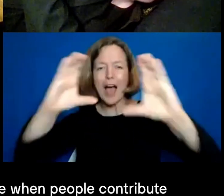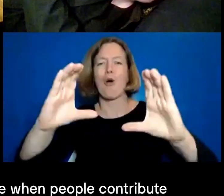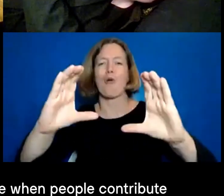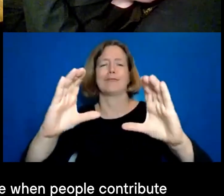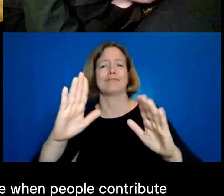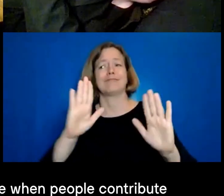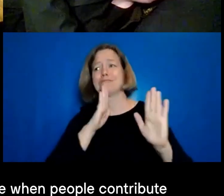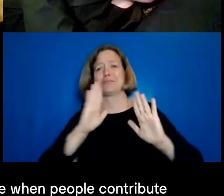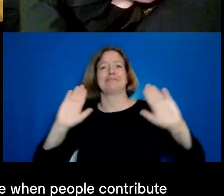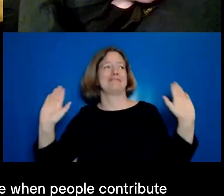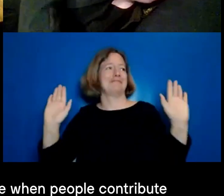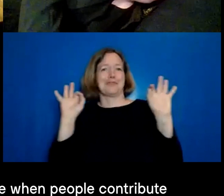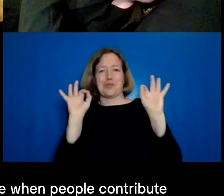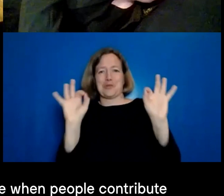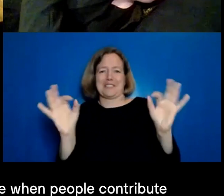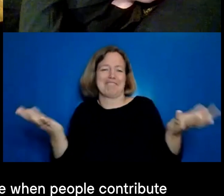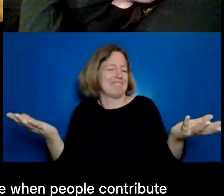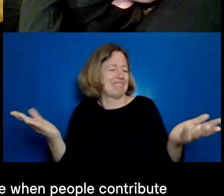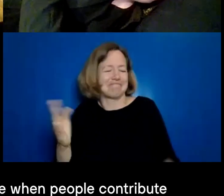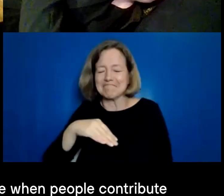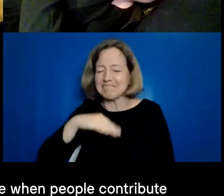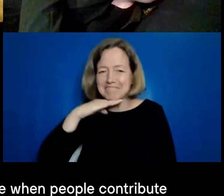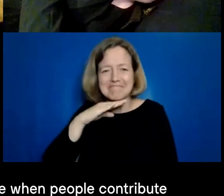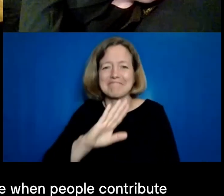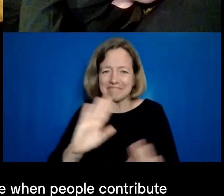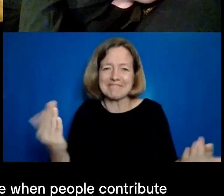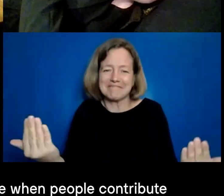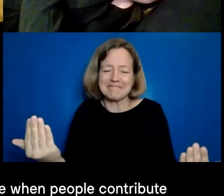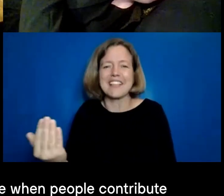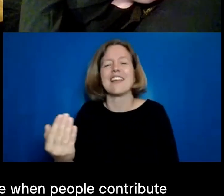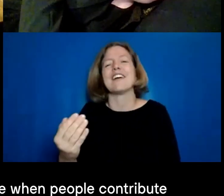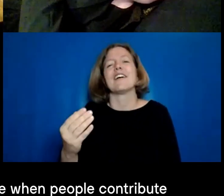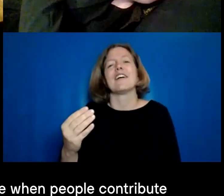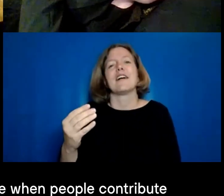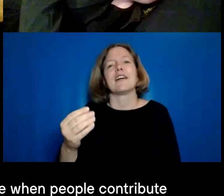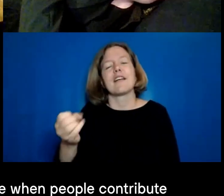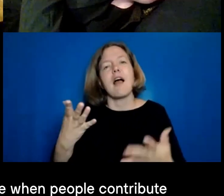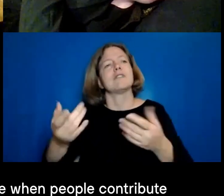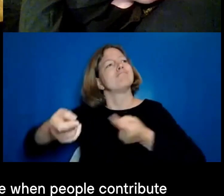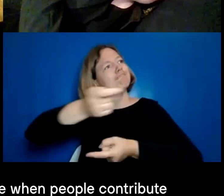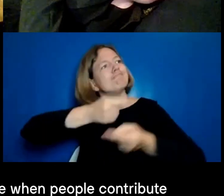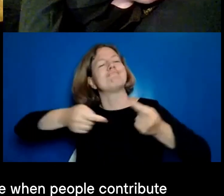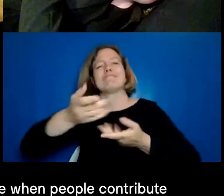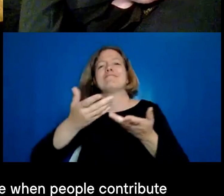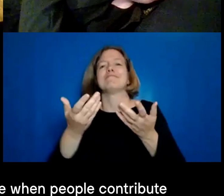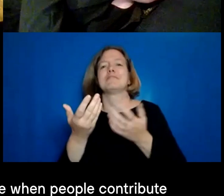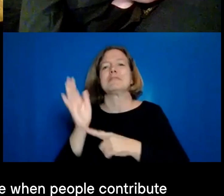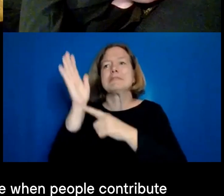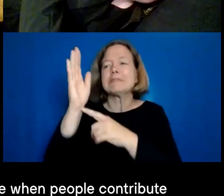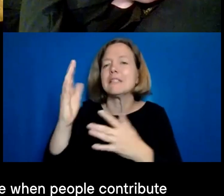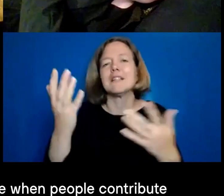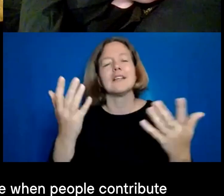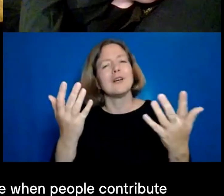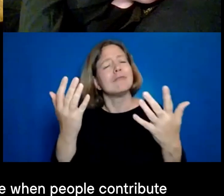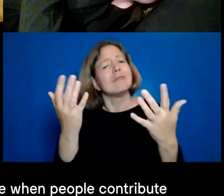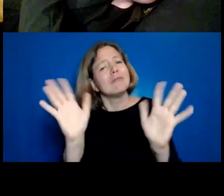we also value when people contribute and discuss with us and critique us and bring their